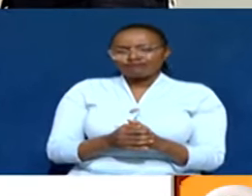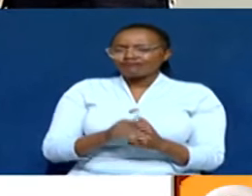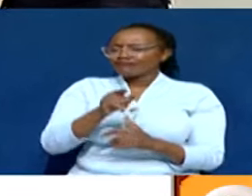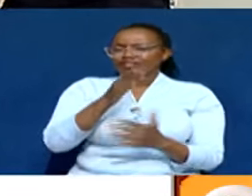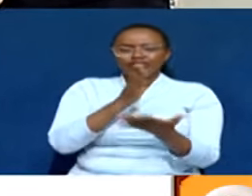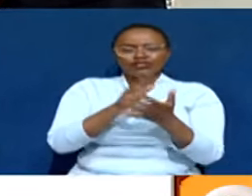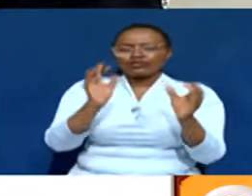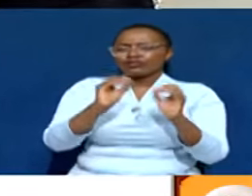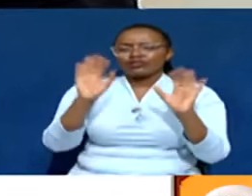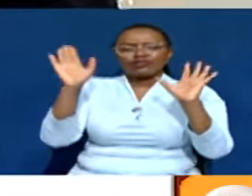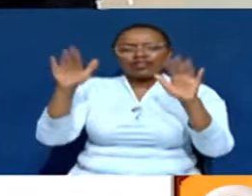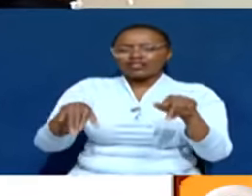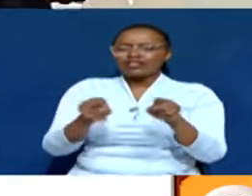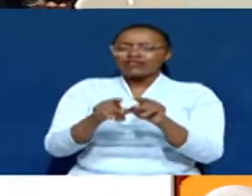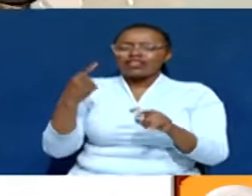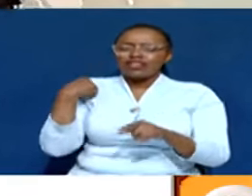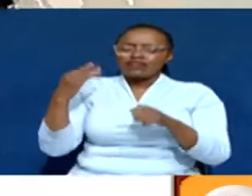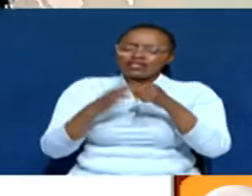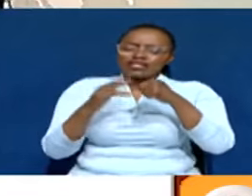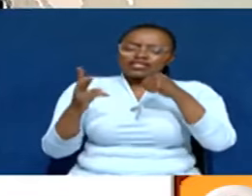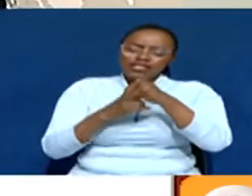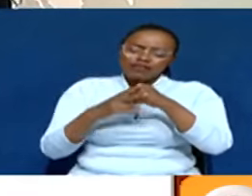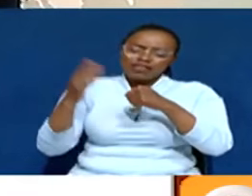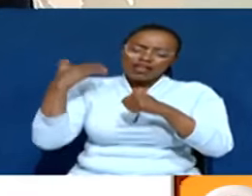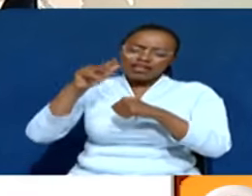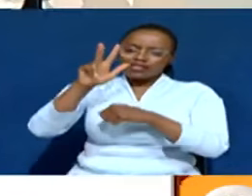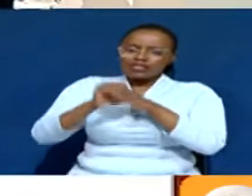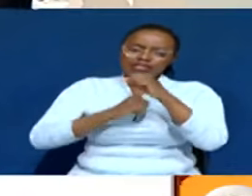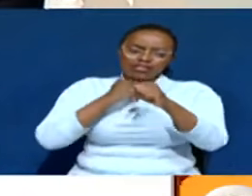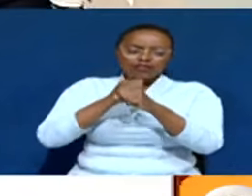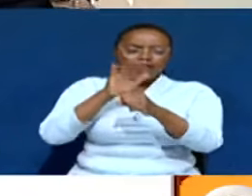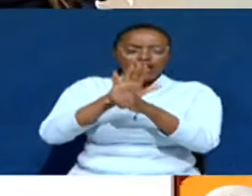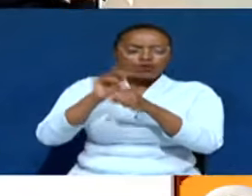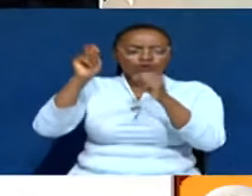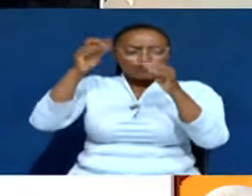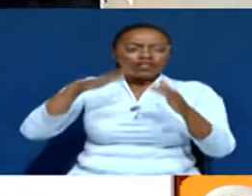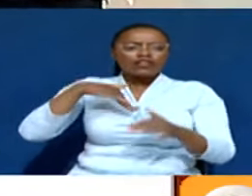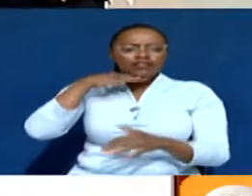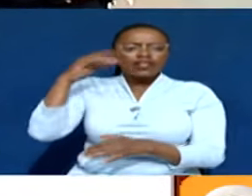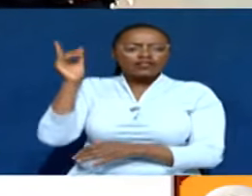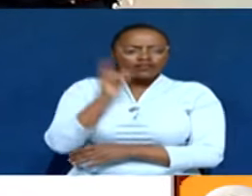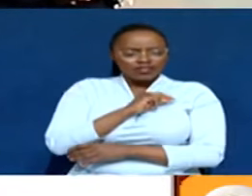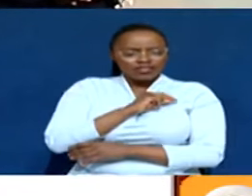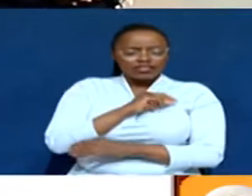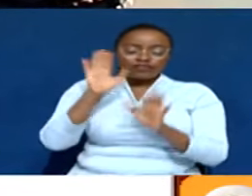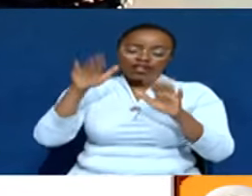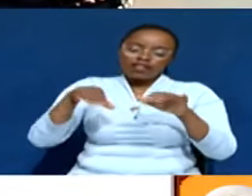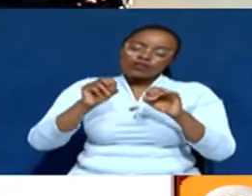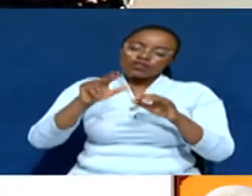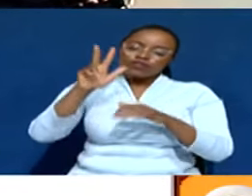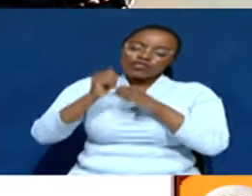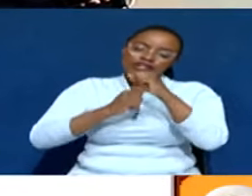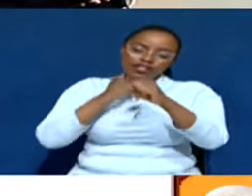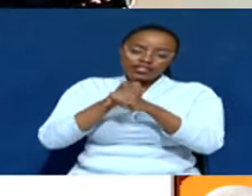That is not true. Okay. 97 in the last 3 years. There's still a lot of Kenyans dying. Yeah, the last 3 years is 97,